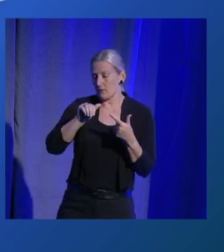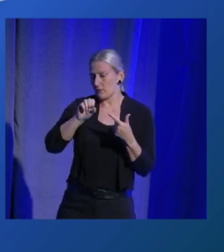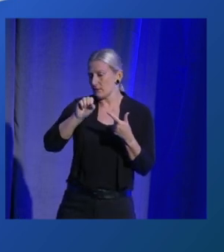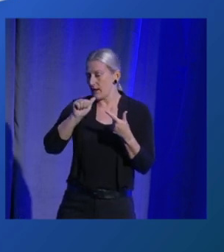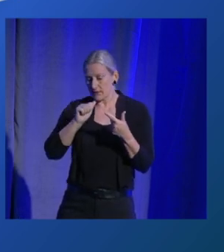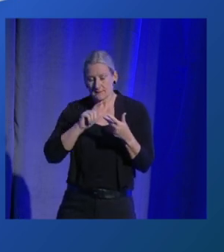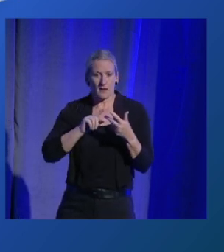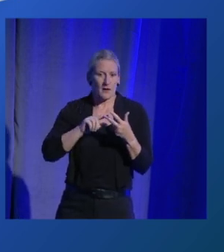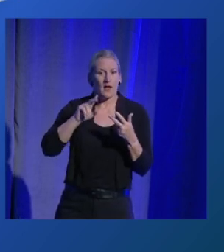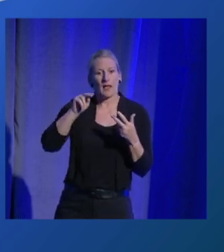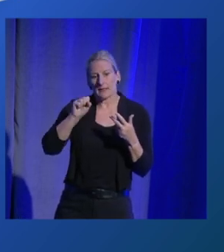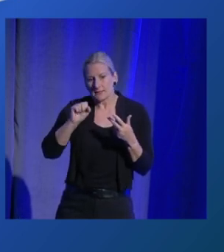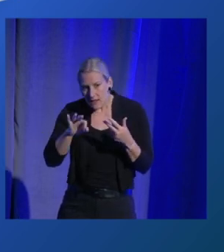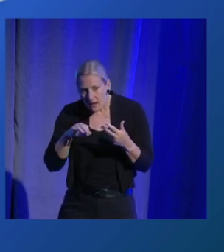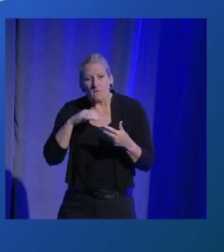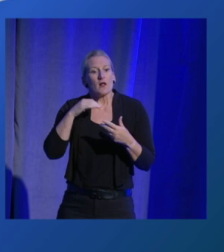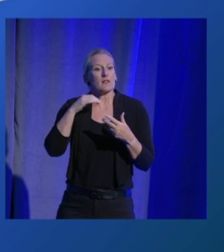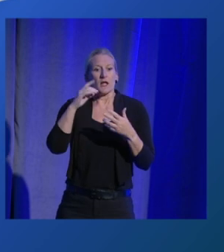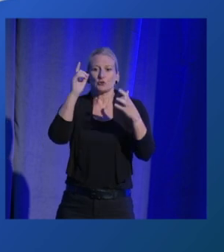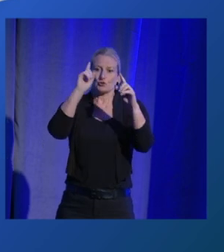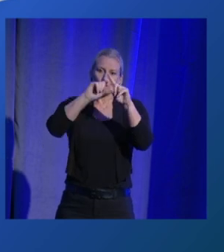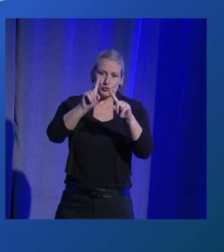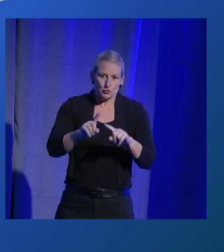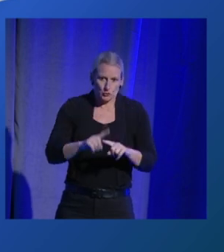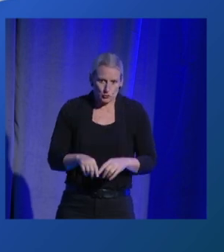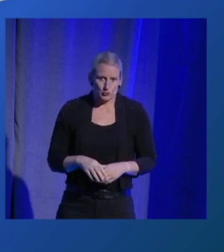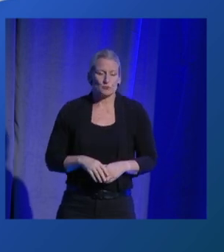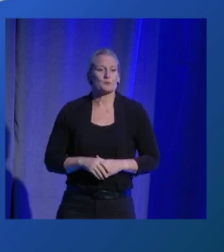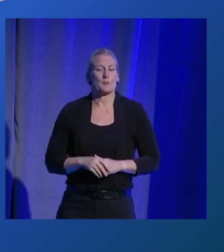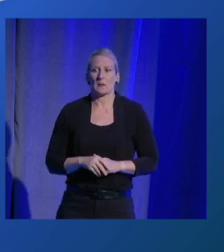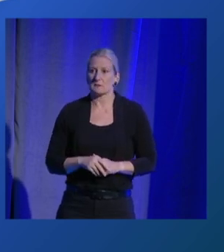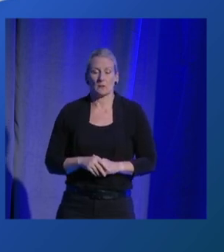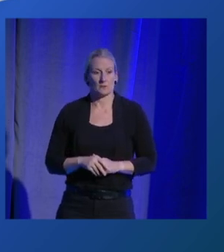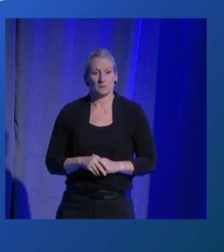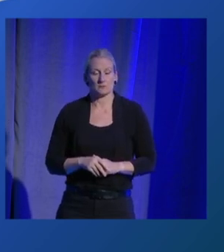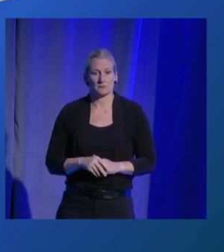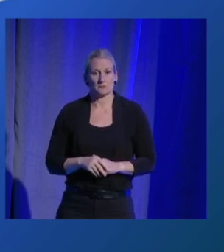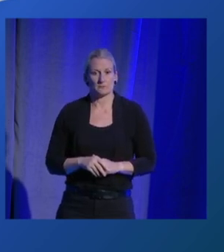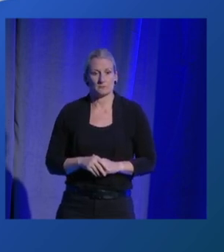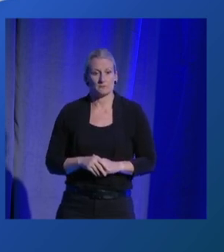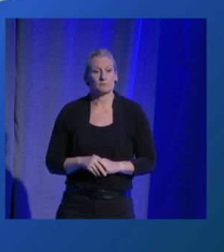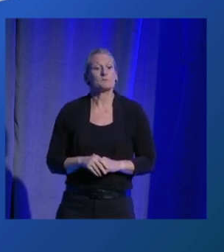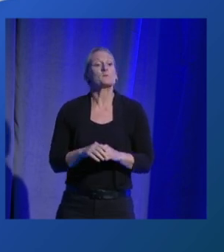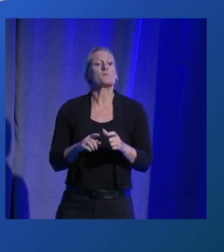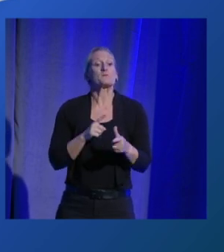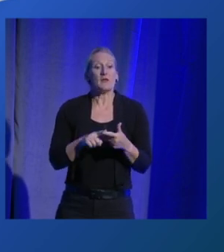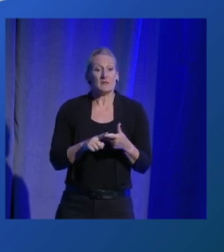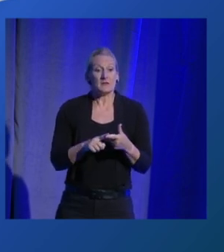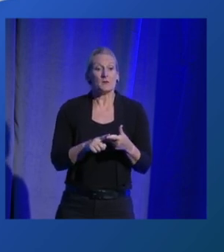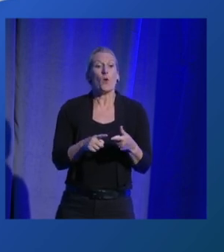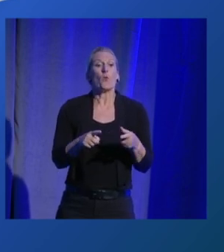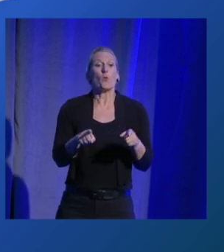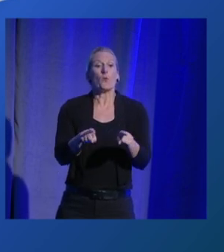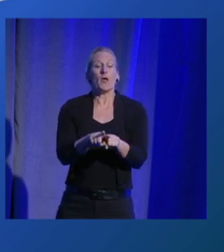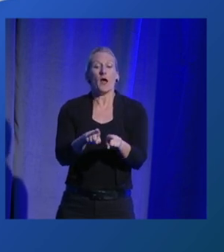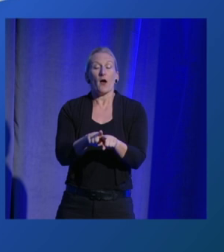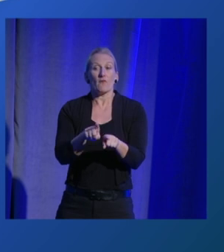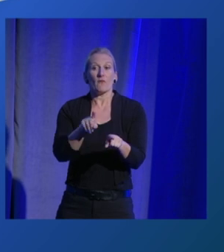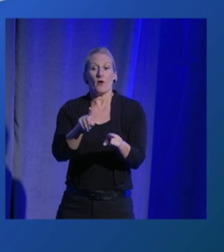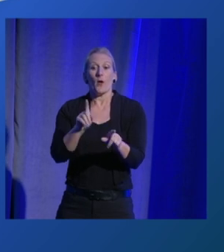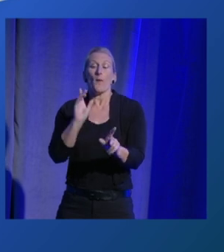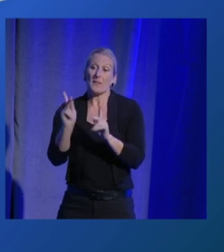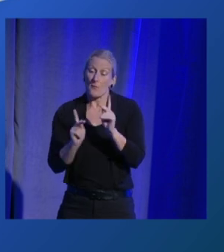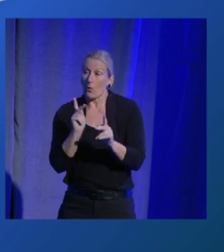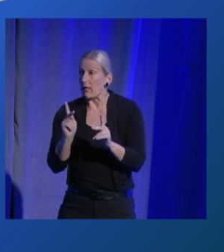concert with Private Industry the early adopters then we start to see the commercial sector move in and